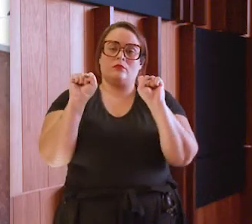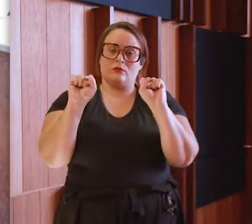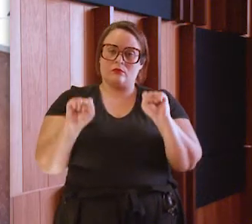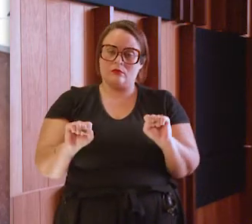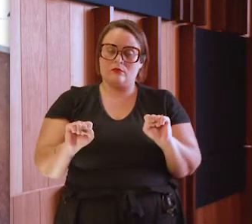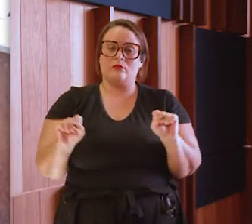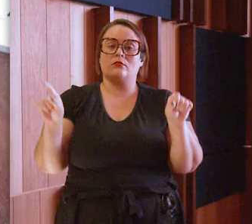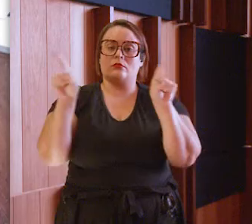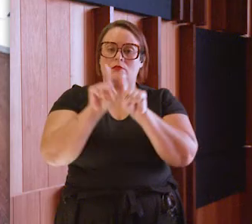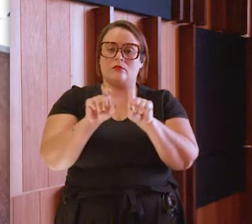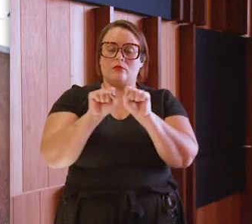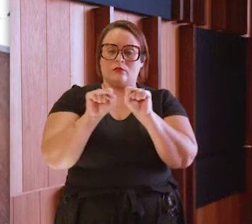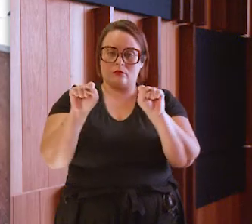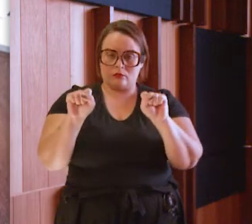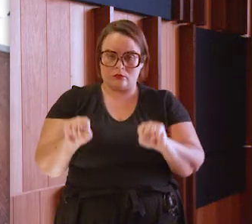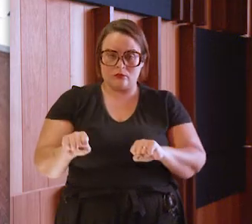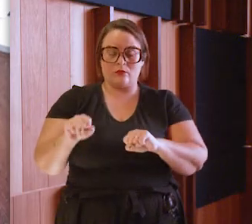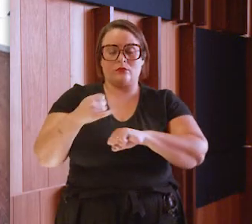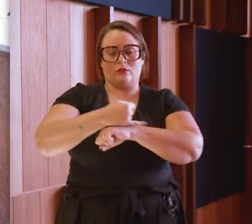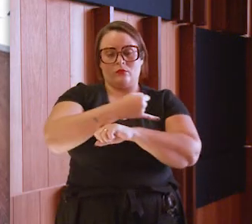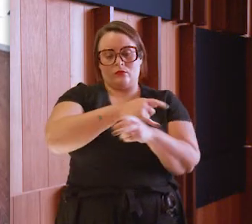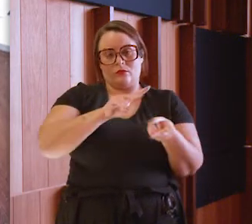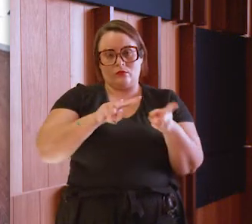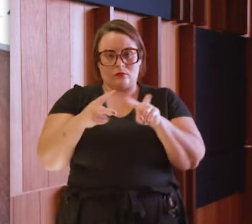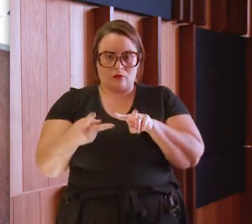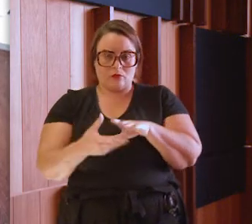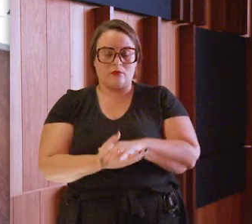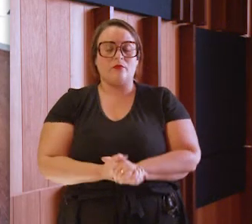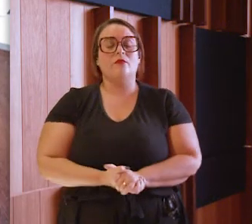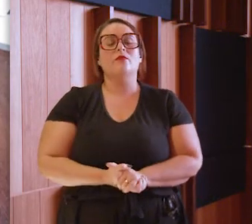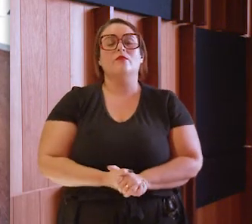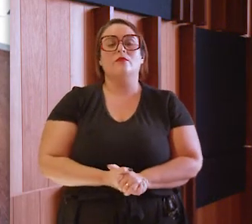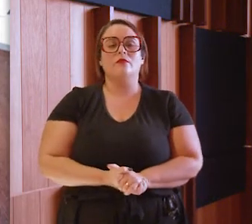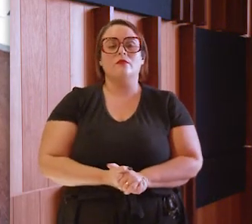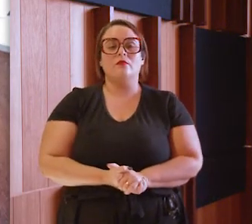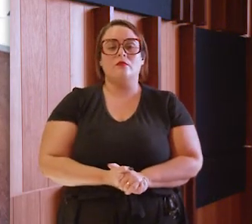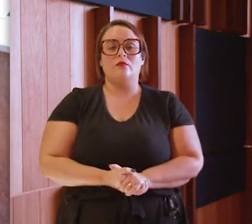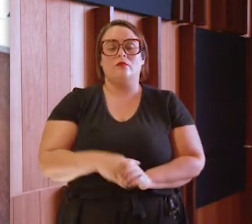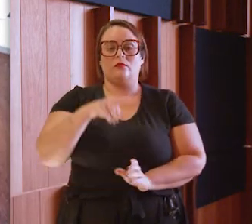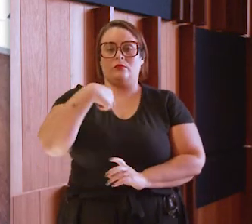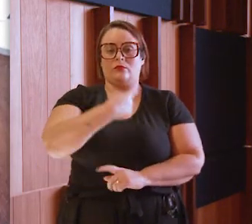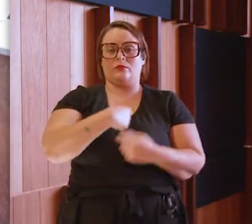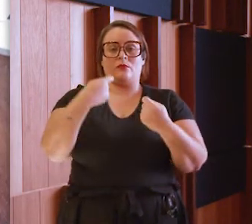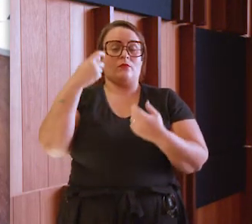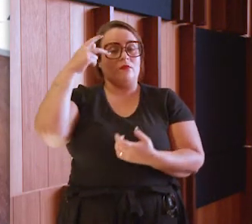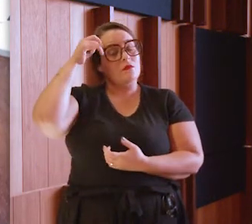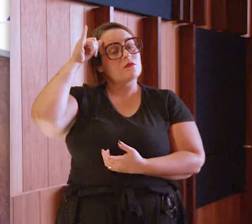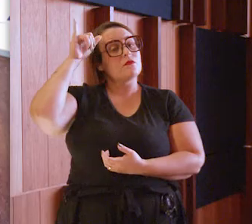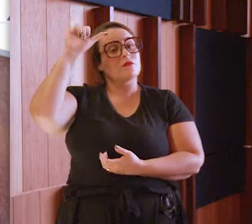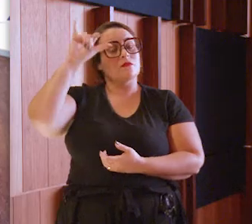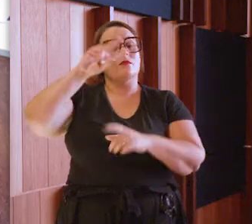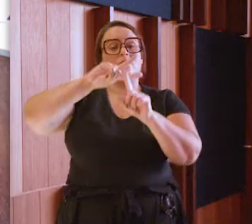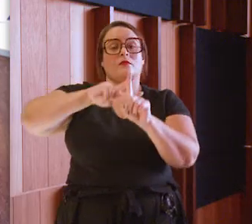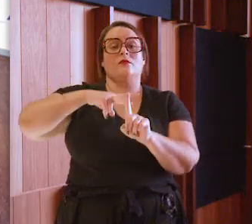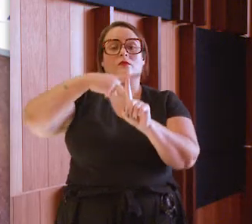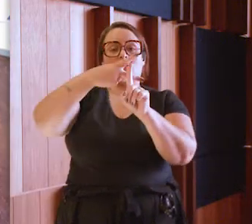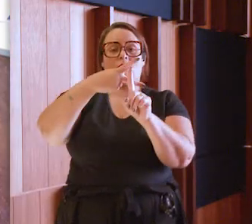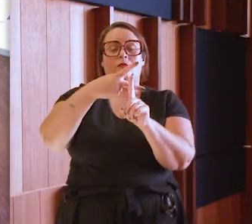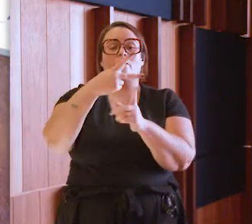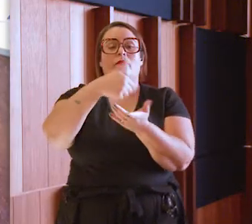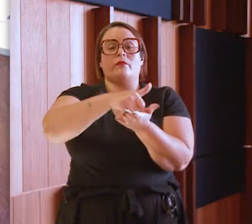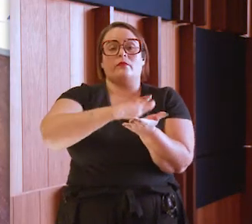our transparency policies and ensure that we avoid double taxation and we have appropriate results and sustainable results going